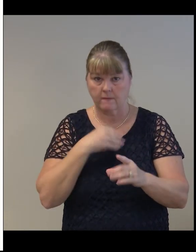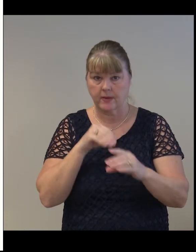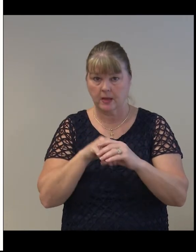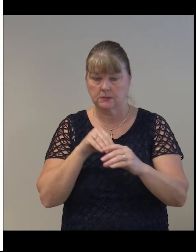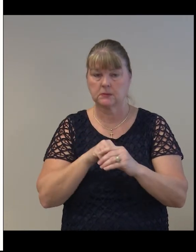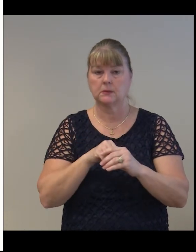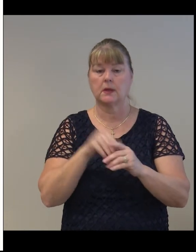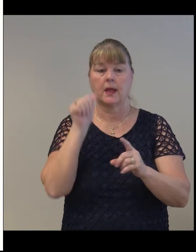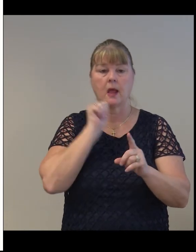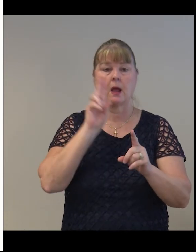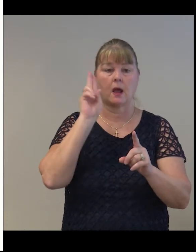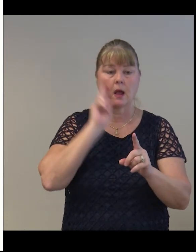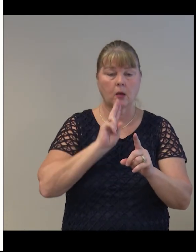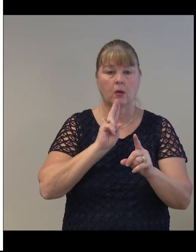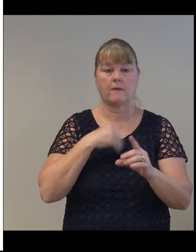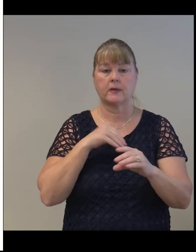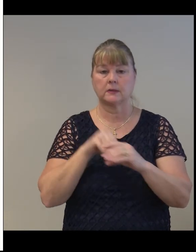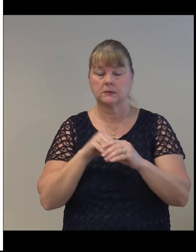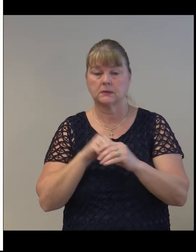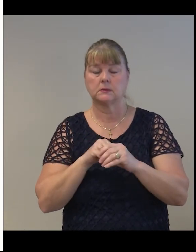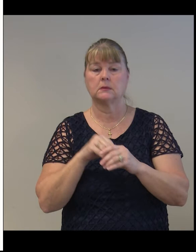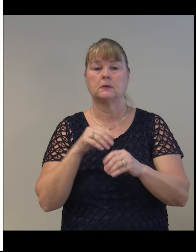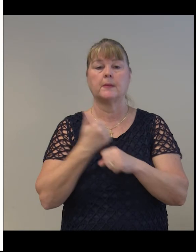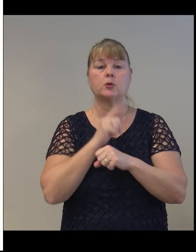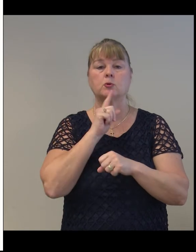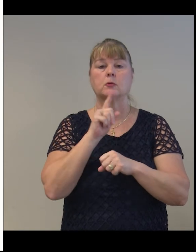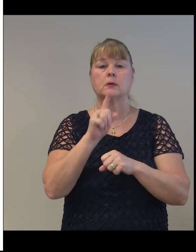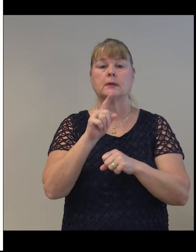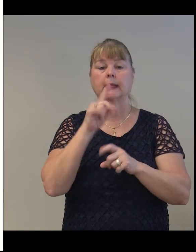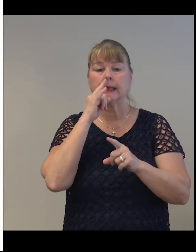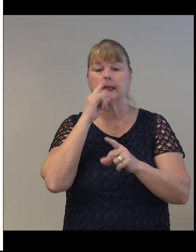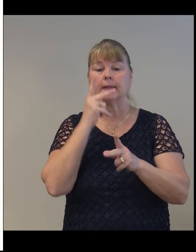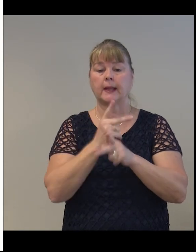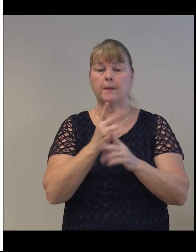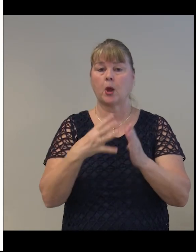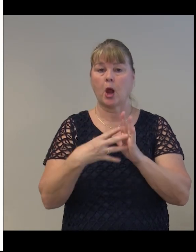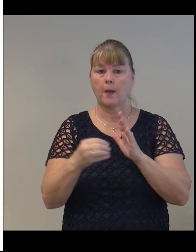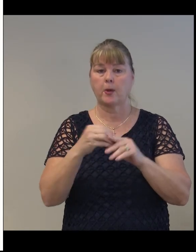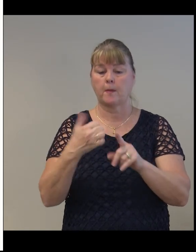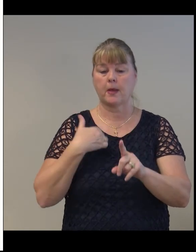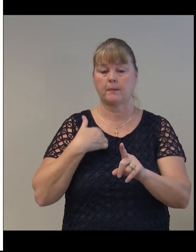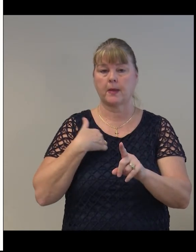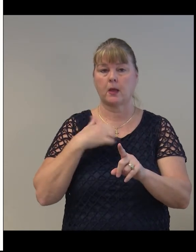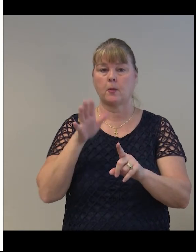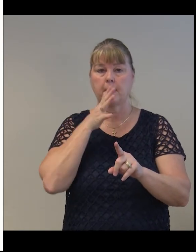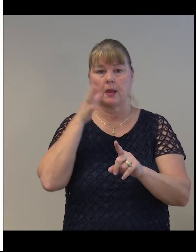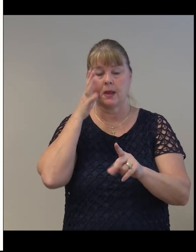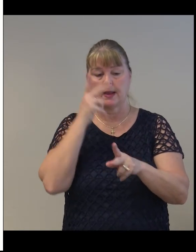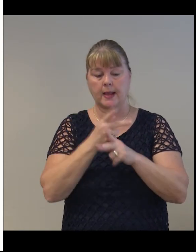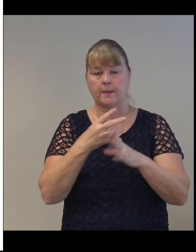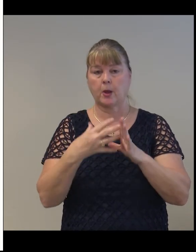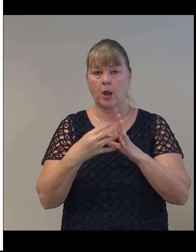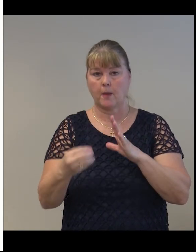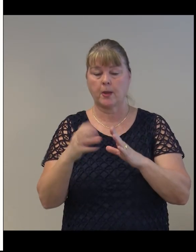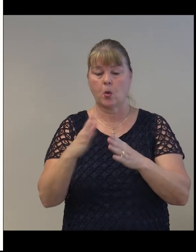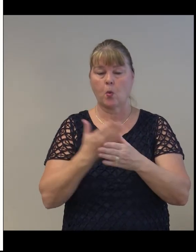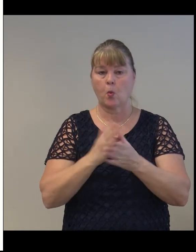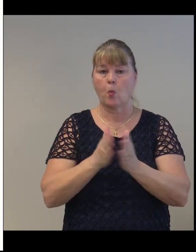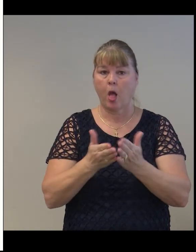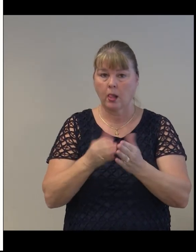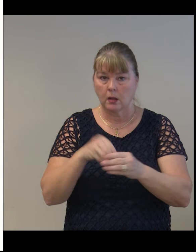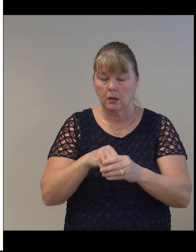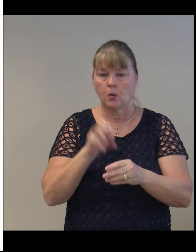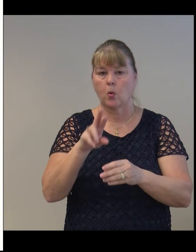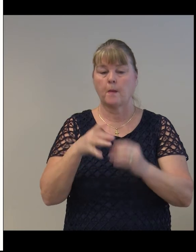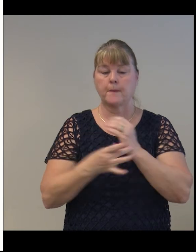have access, aunts and uncles if they need access. Make sure that kids keep a copy in their backpack. Parents keep copies in their